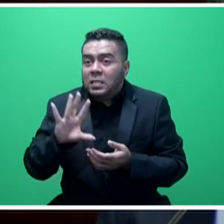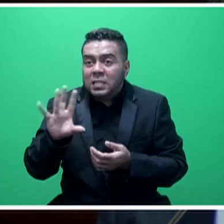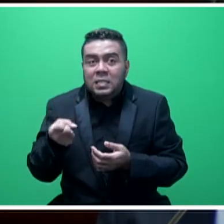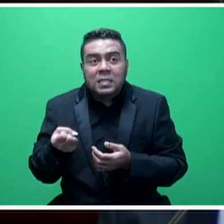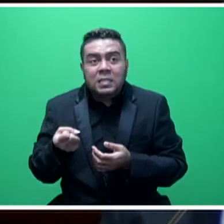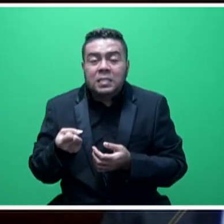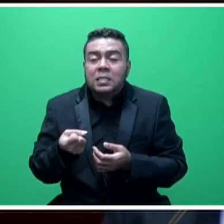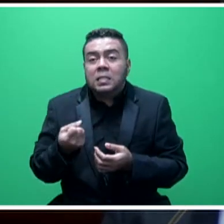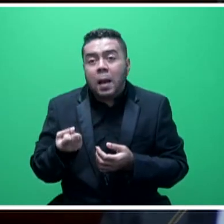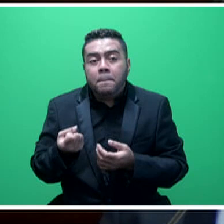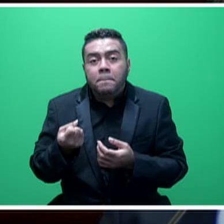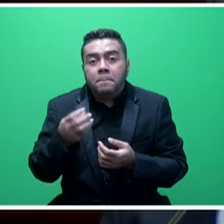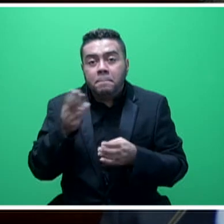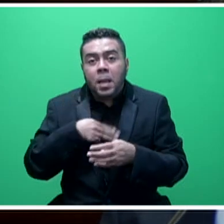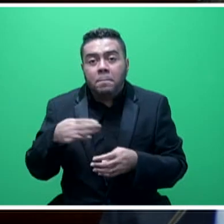ship onto a new political ship.